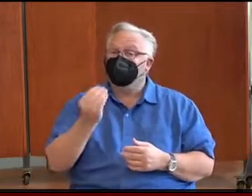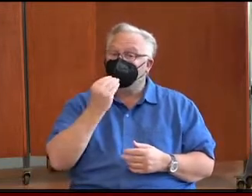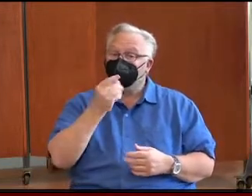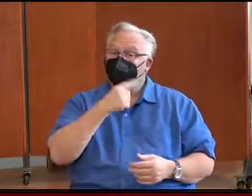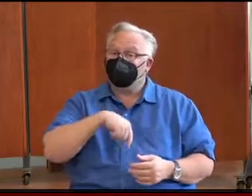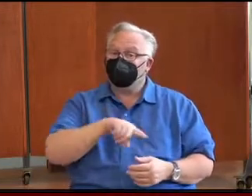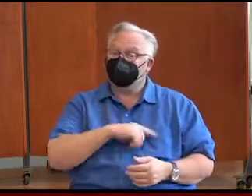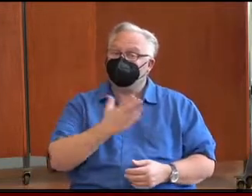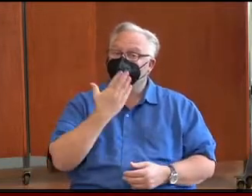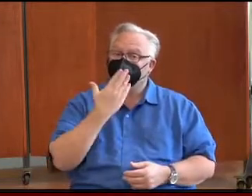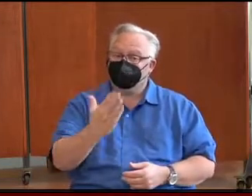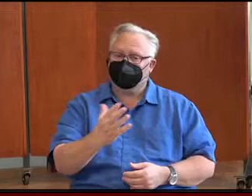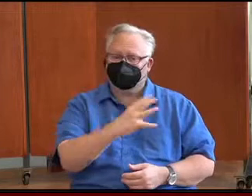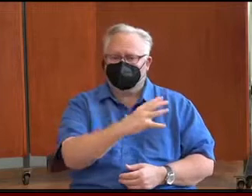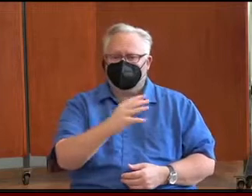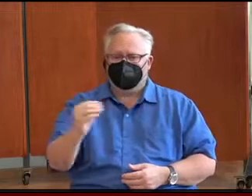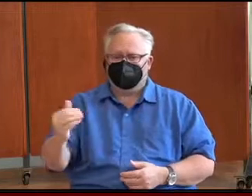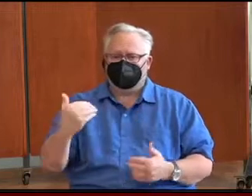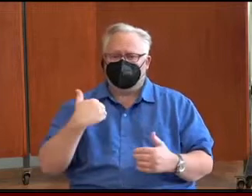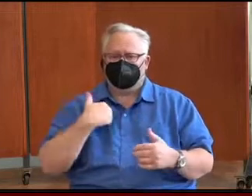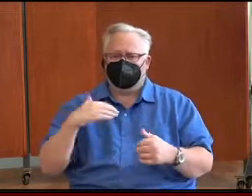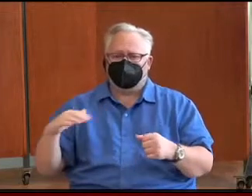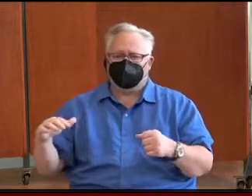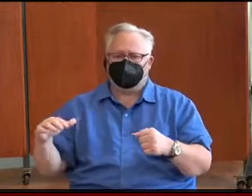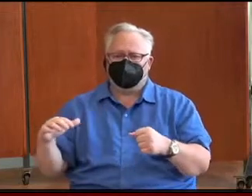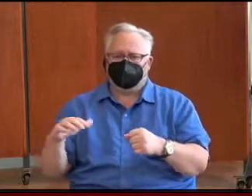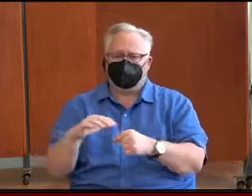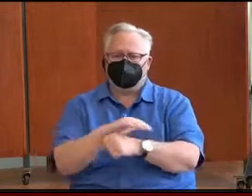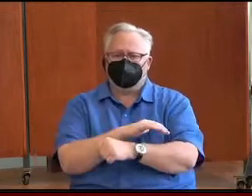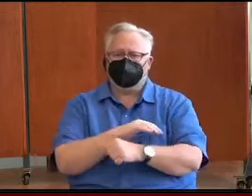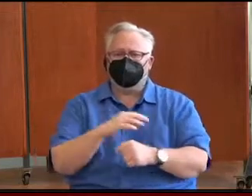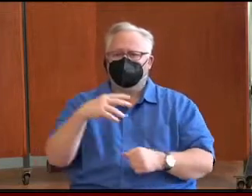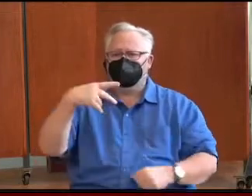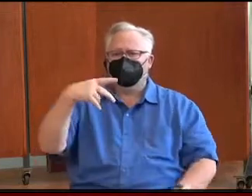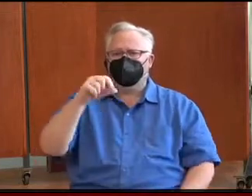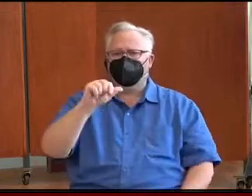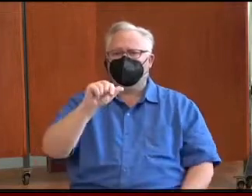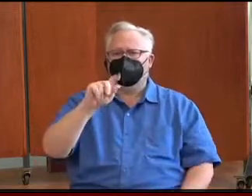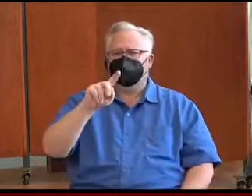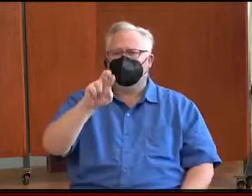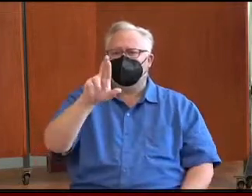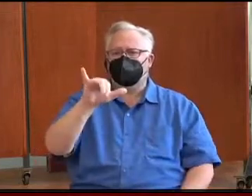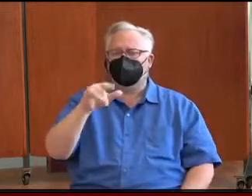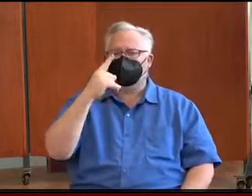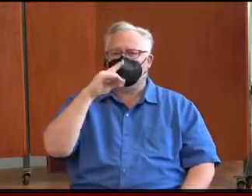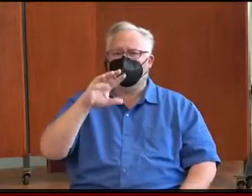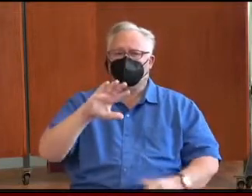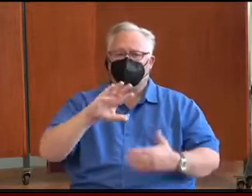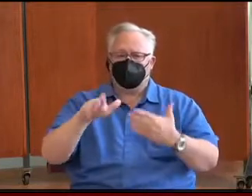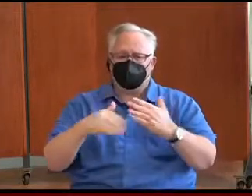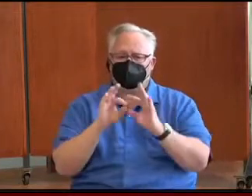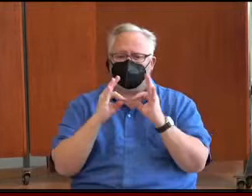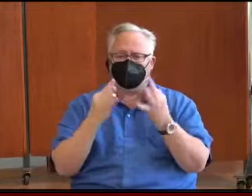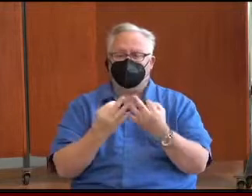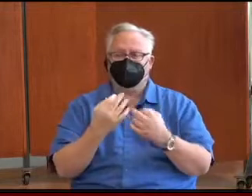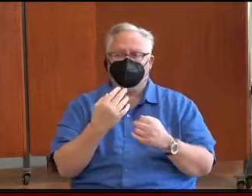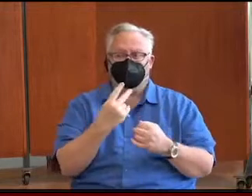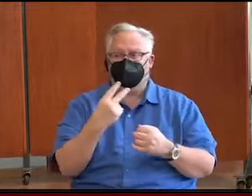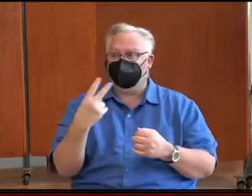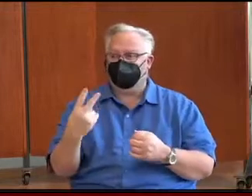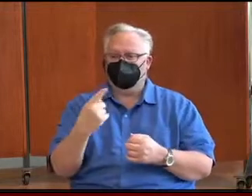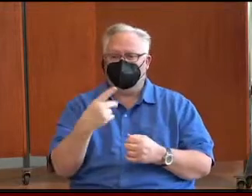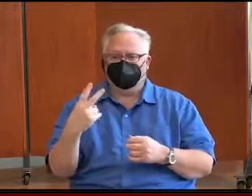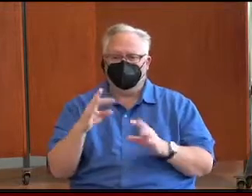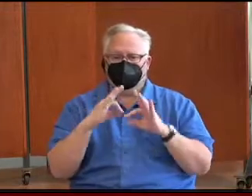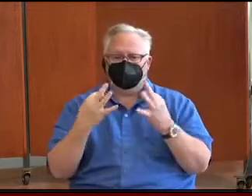and there's a complete pantry for the whole family, for one or two families. They